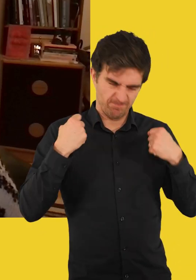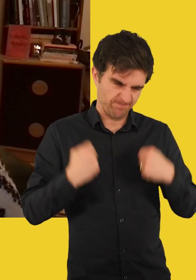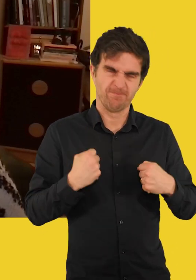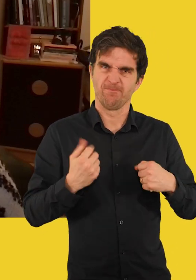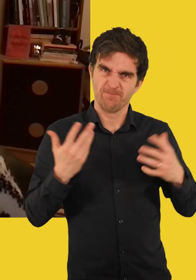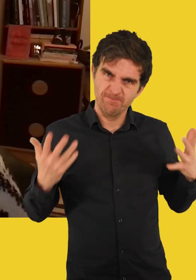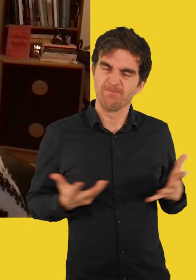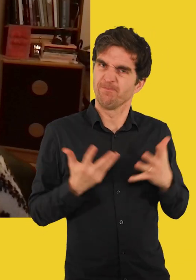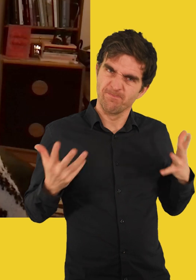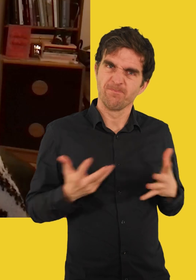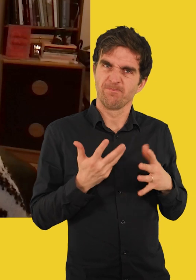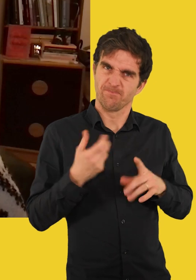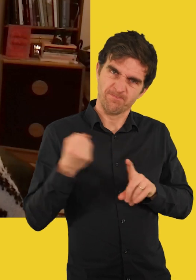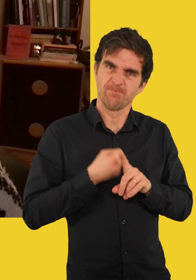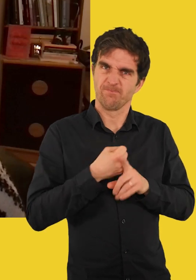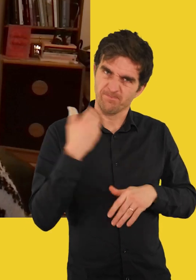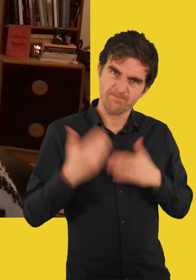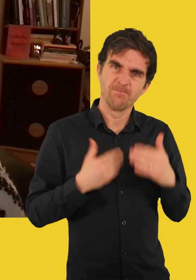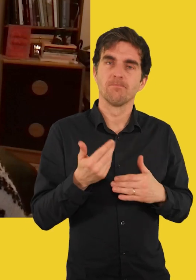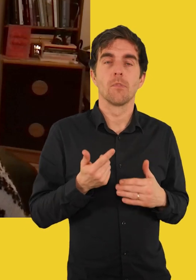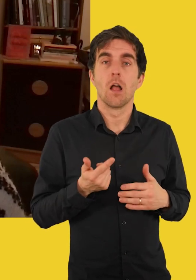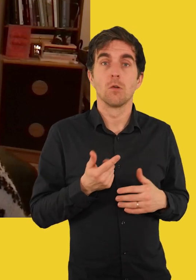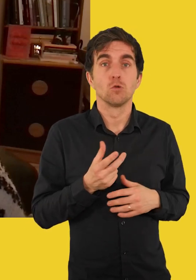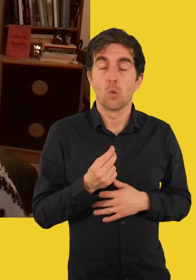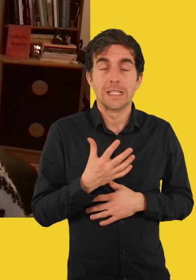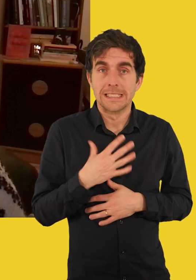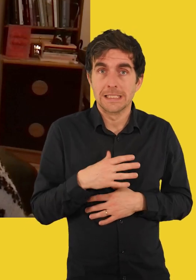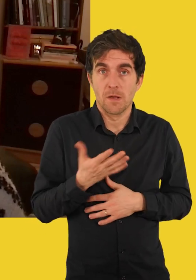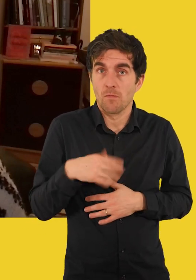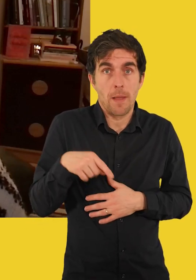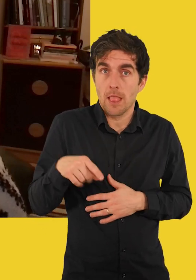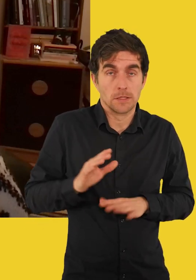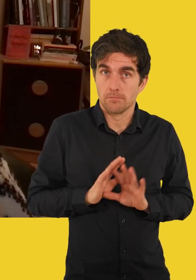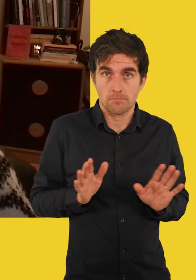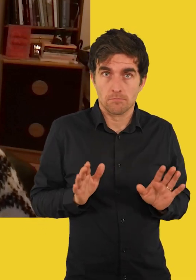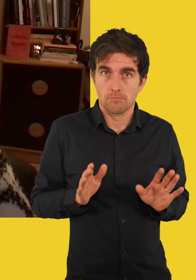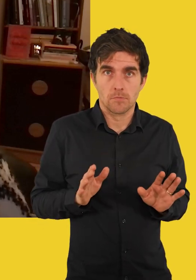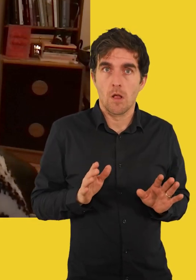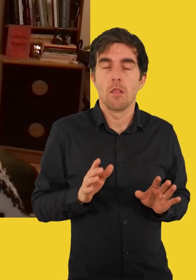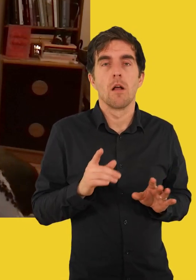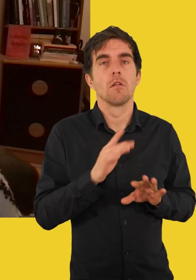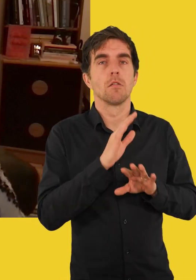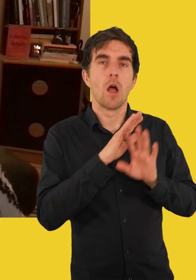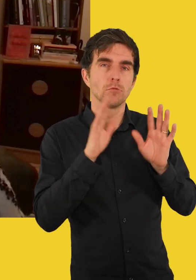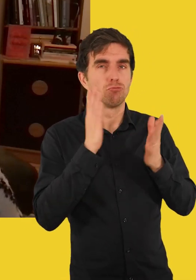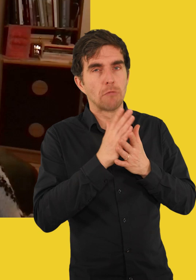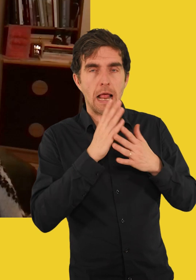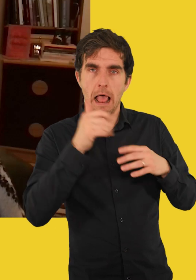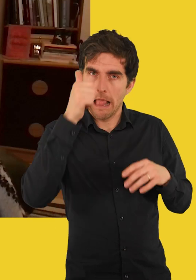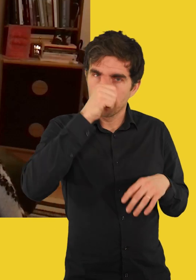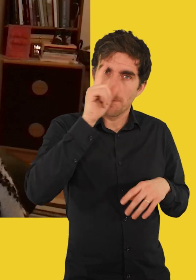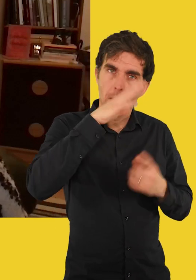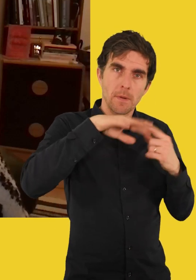Yeah, I think championing that and championing that you don't need to come from this. There's not these really clever people in